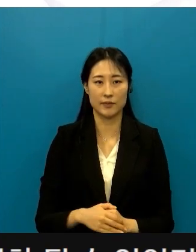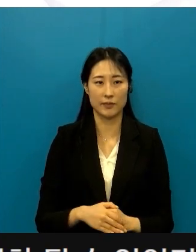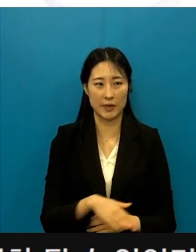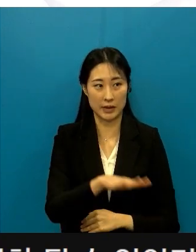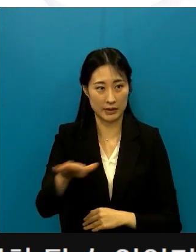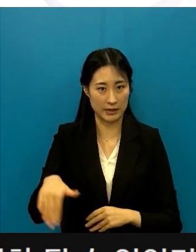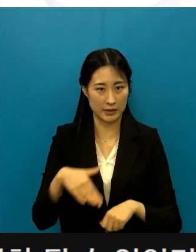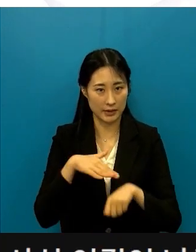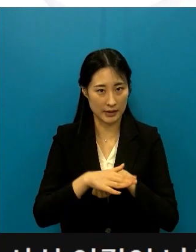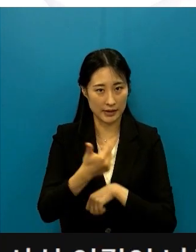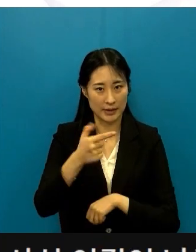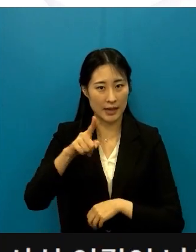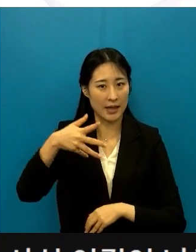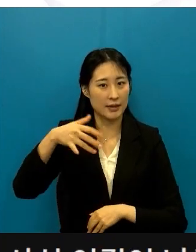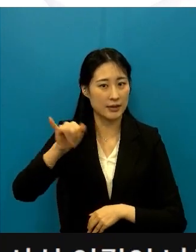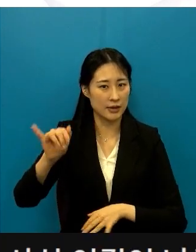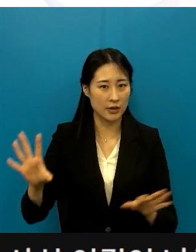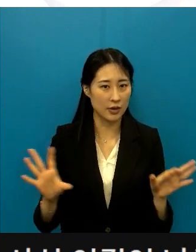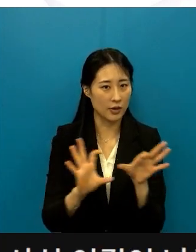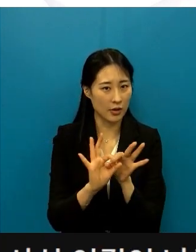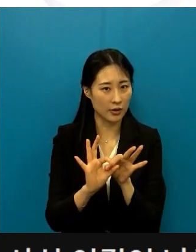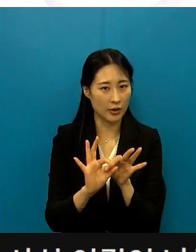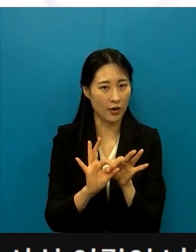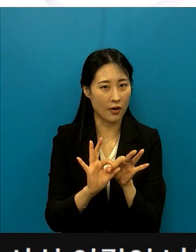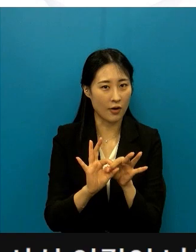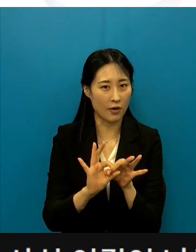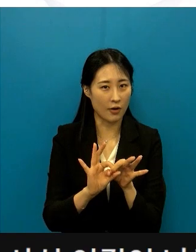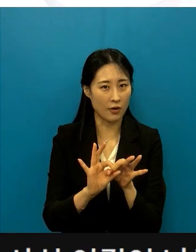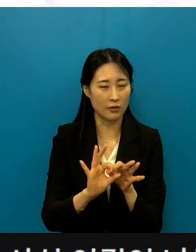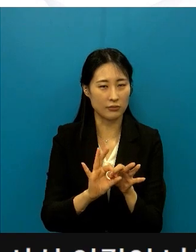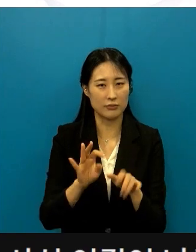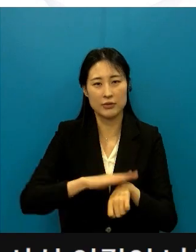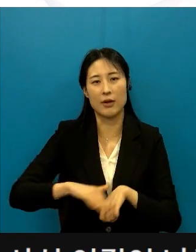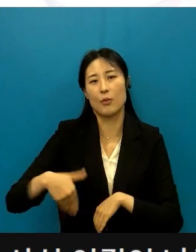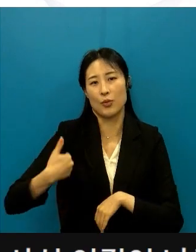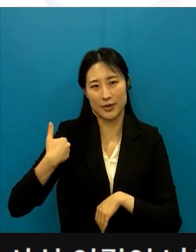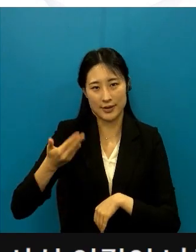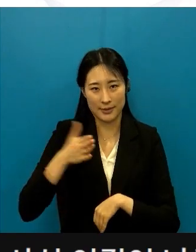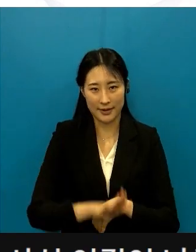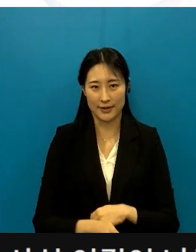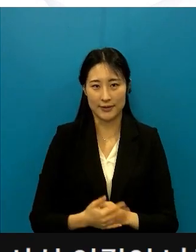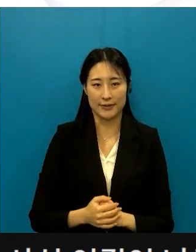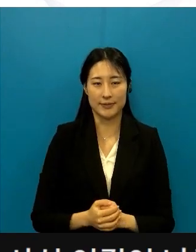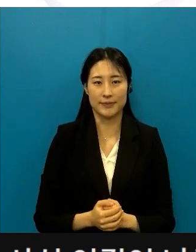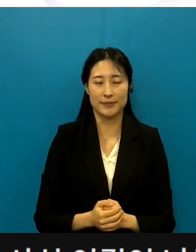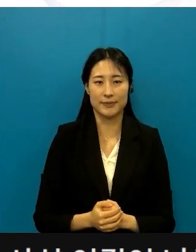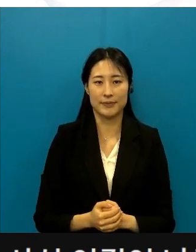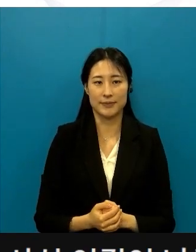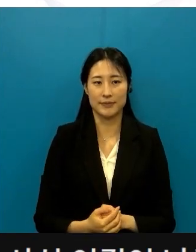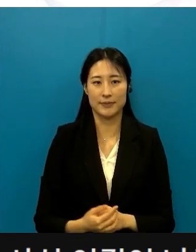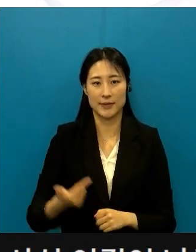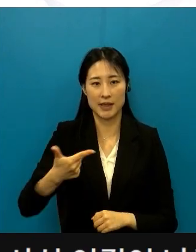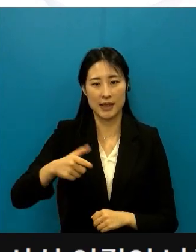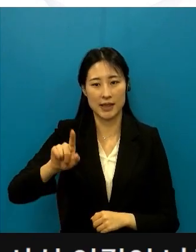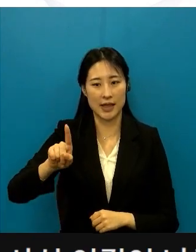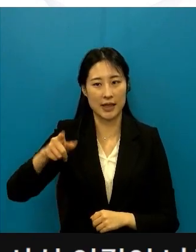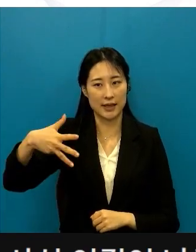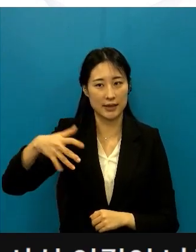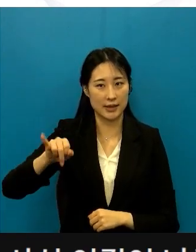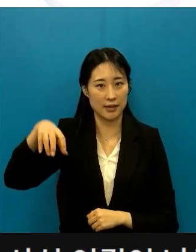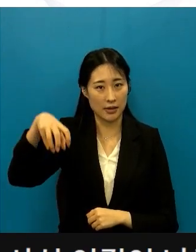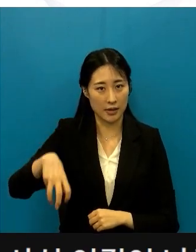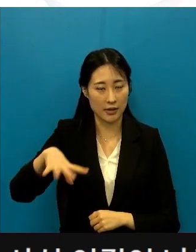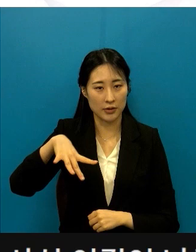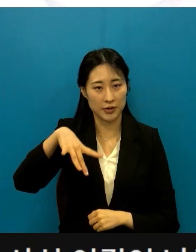over, they executed several physicians in the Netherlands who were refusing to